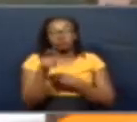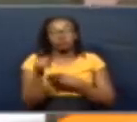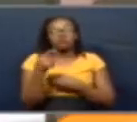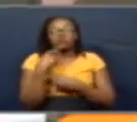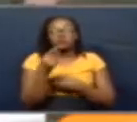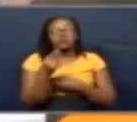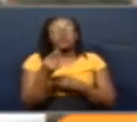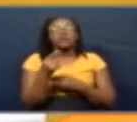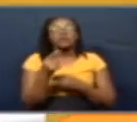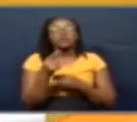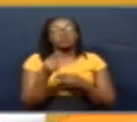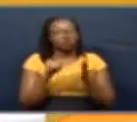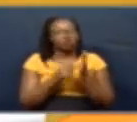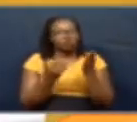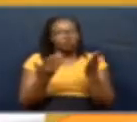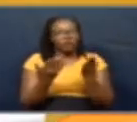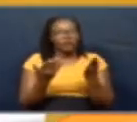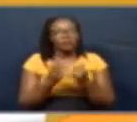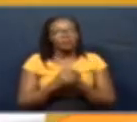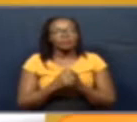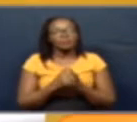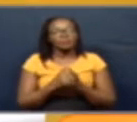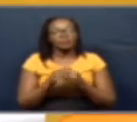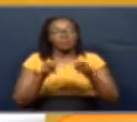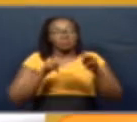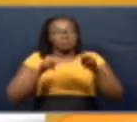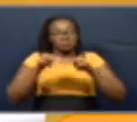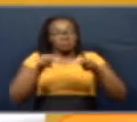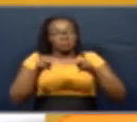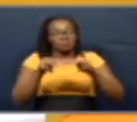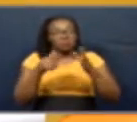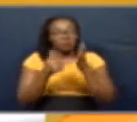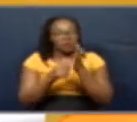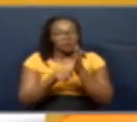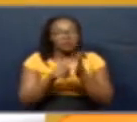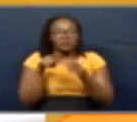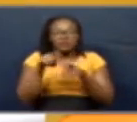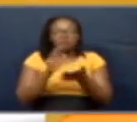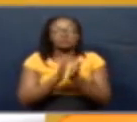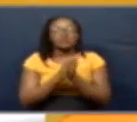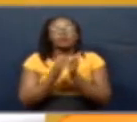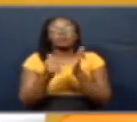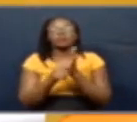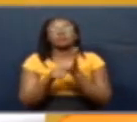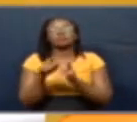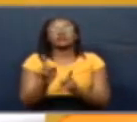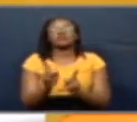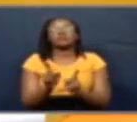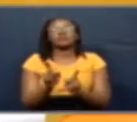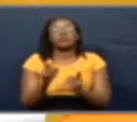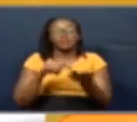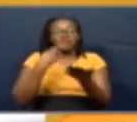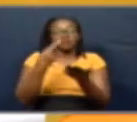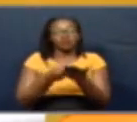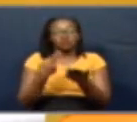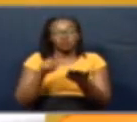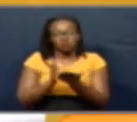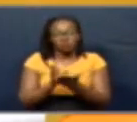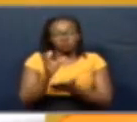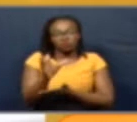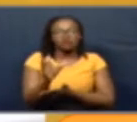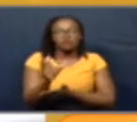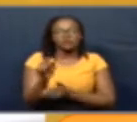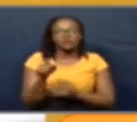common denominator. Management of disaster response in this country has been the disaster. The resources we've put to disaster management have been very